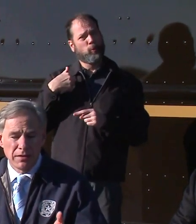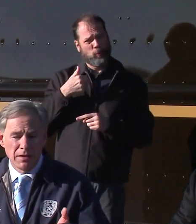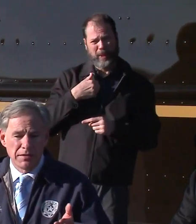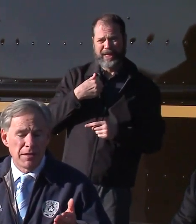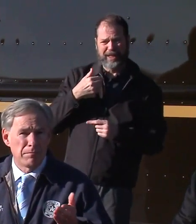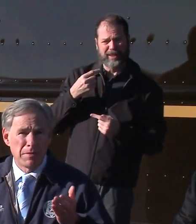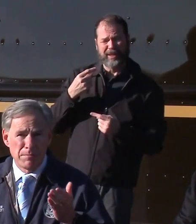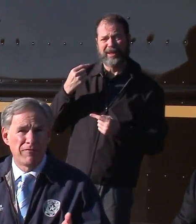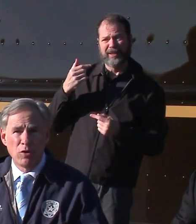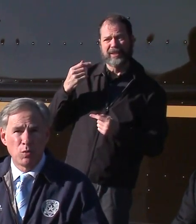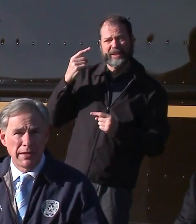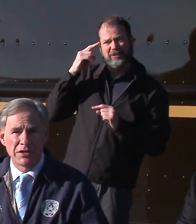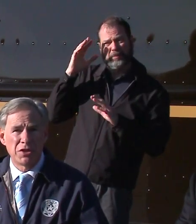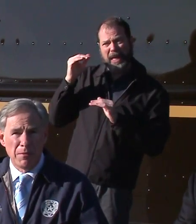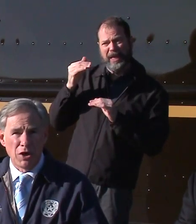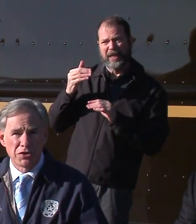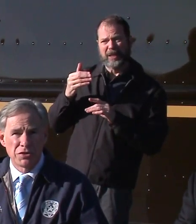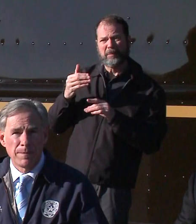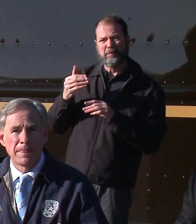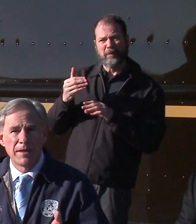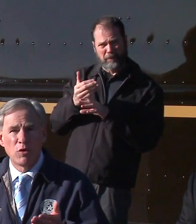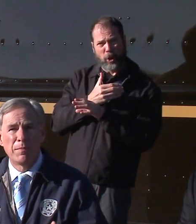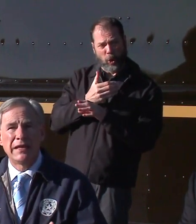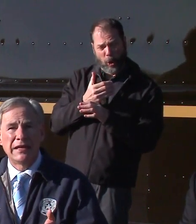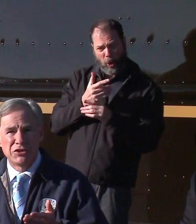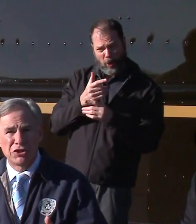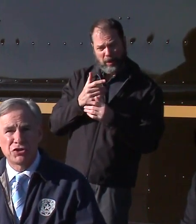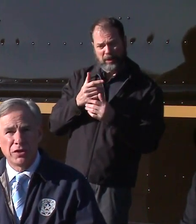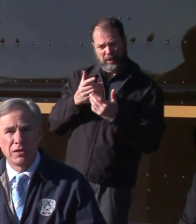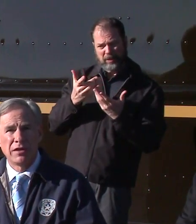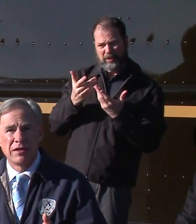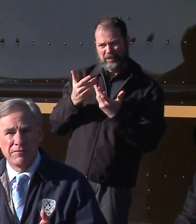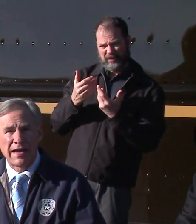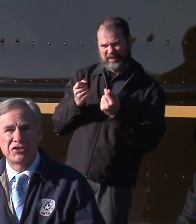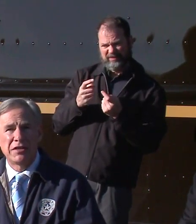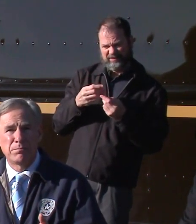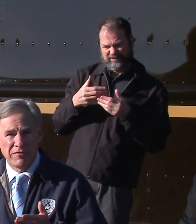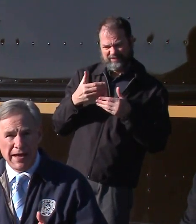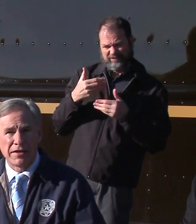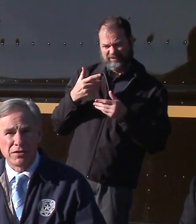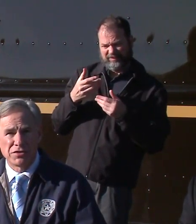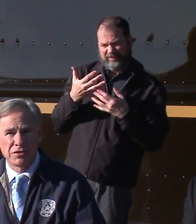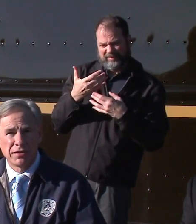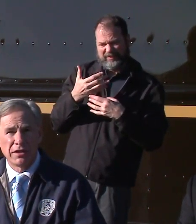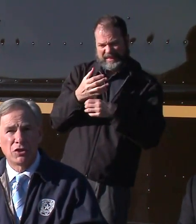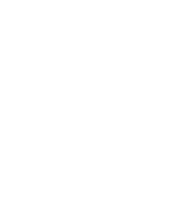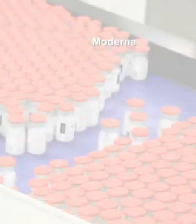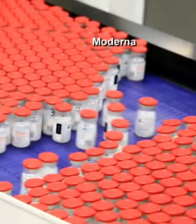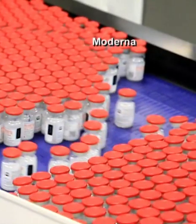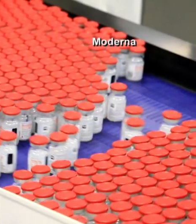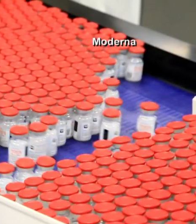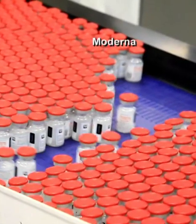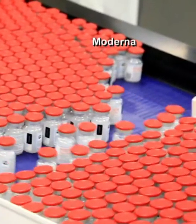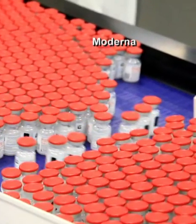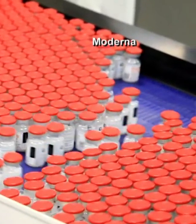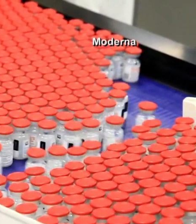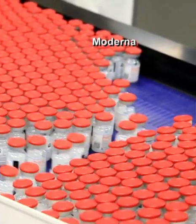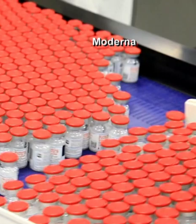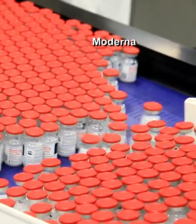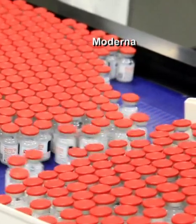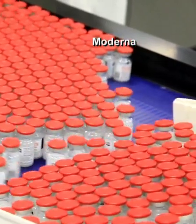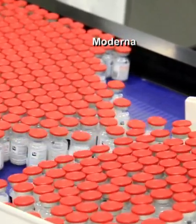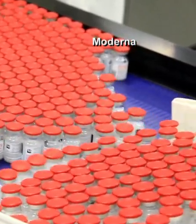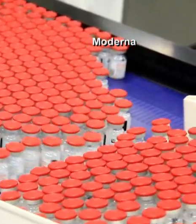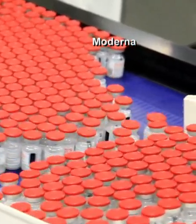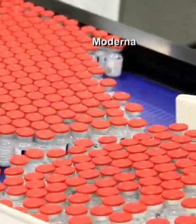do expect that before we get to March, there will be additional vaccine providers. You heard the governor